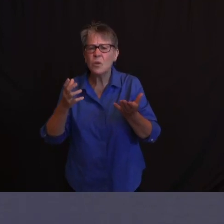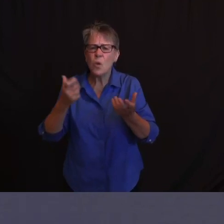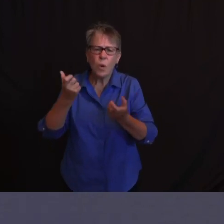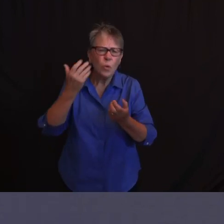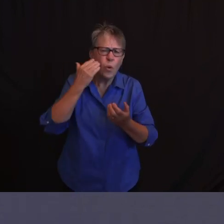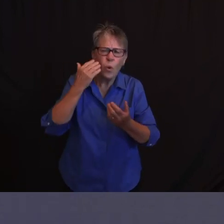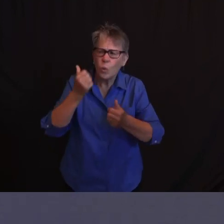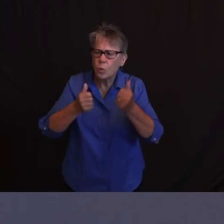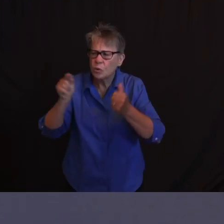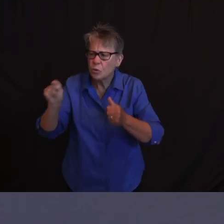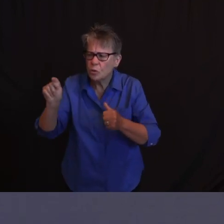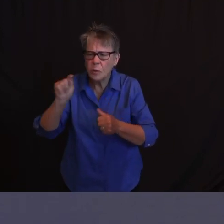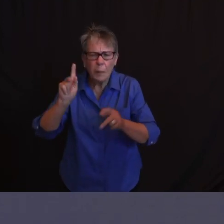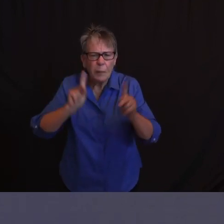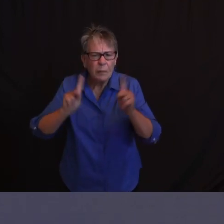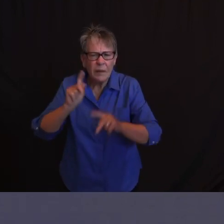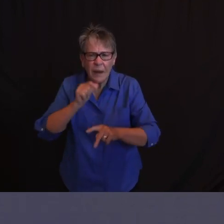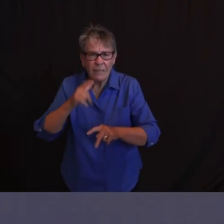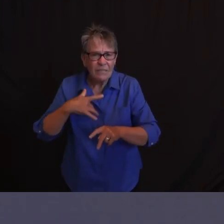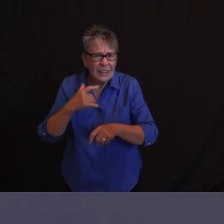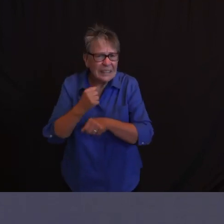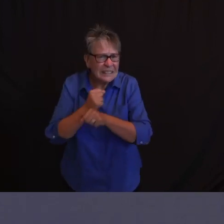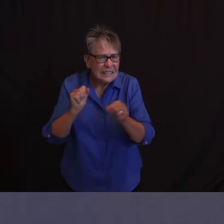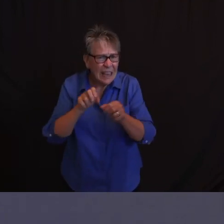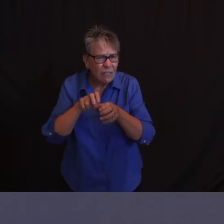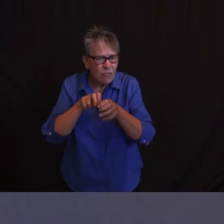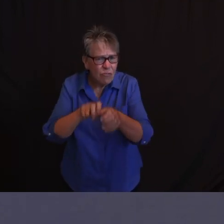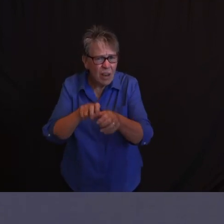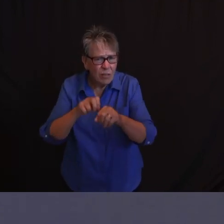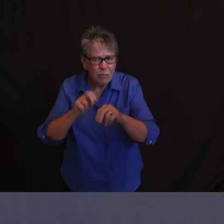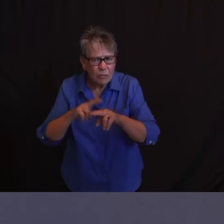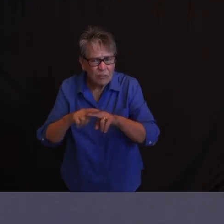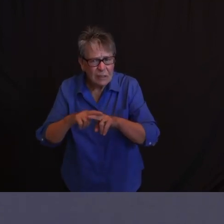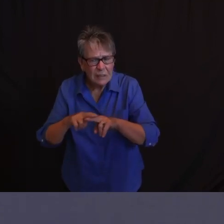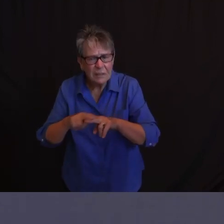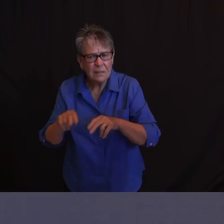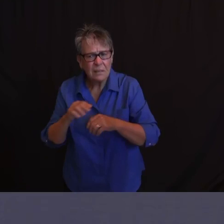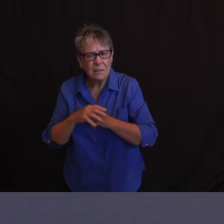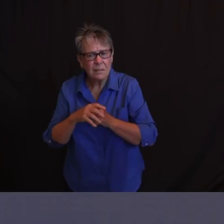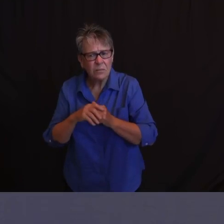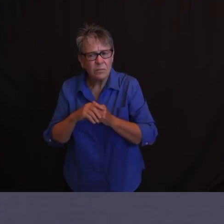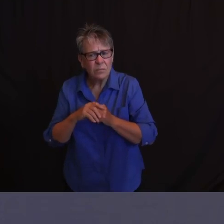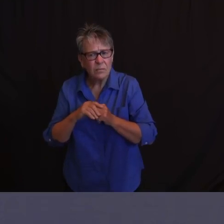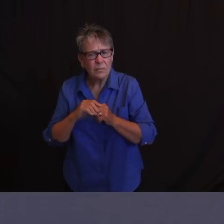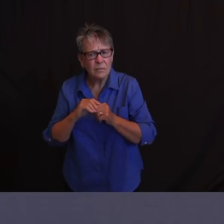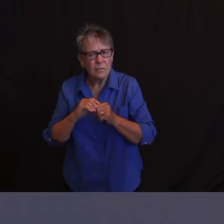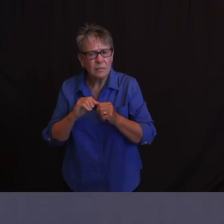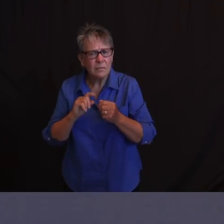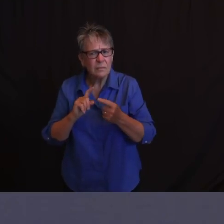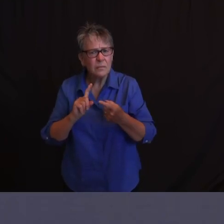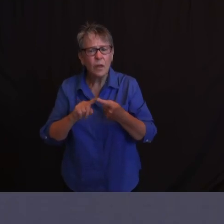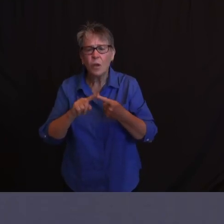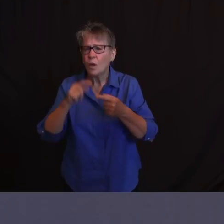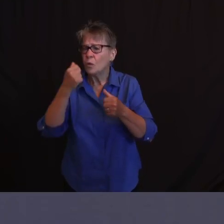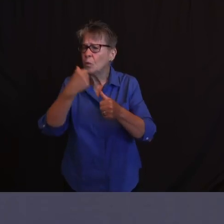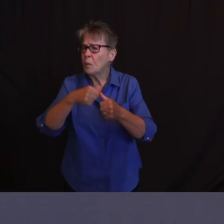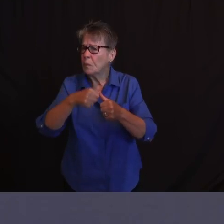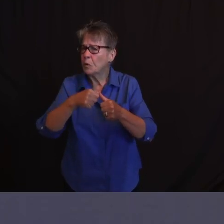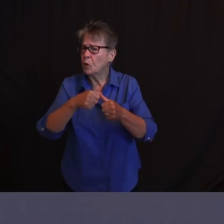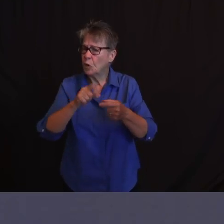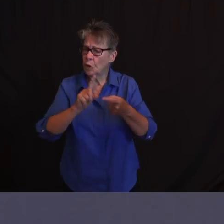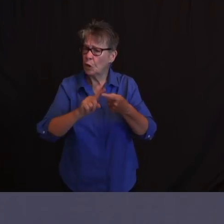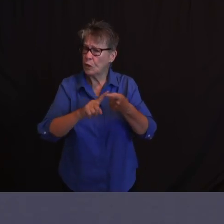medically, with medical conditions, kids under 2, and we have left this at the discretion of the